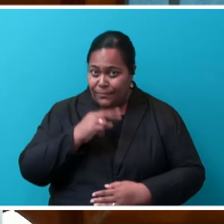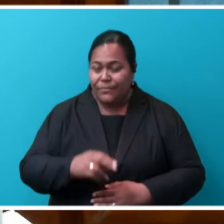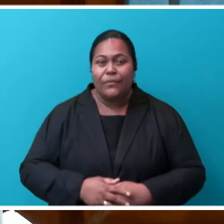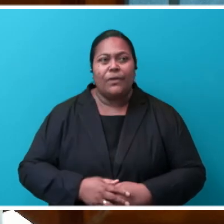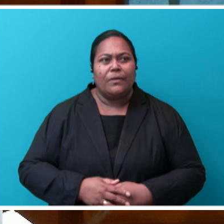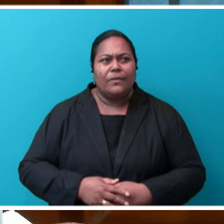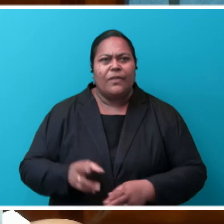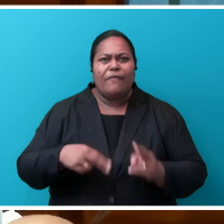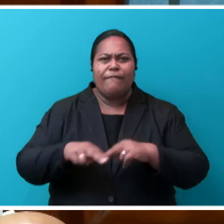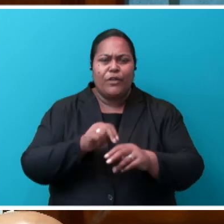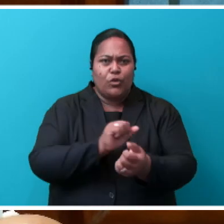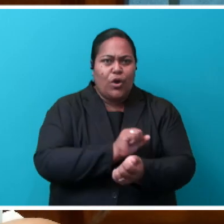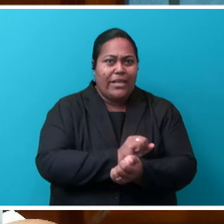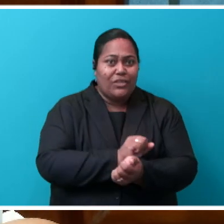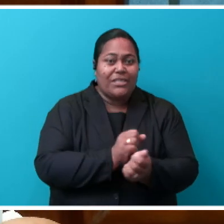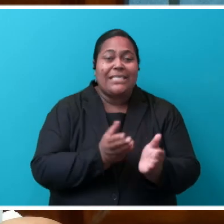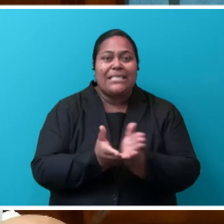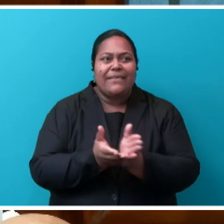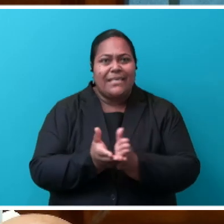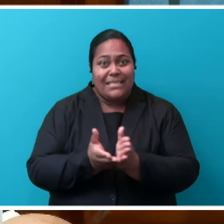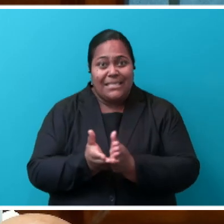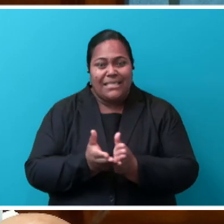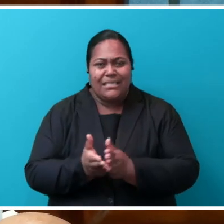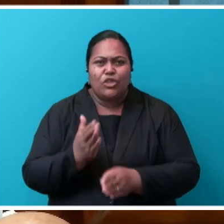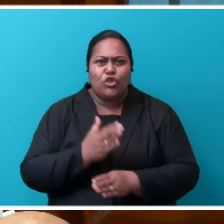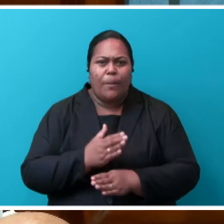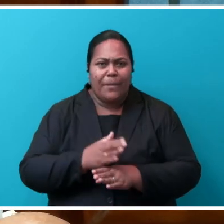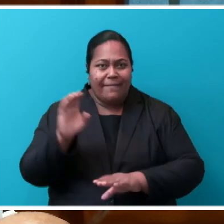Correction Service job evaluation exercise and its implementation.